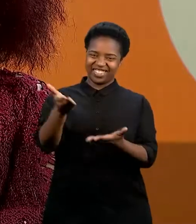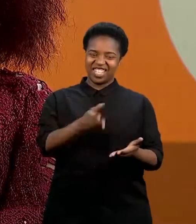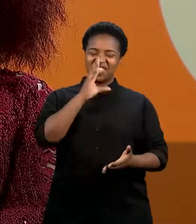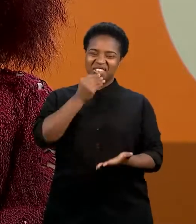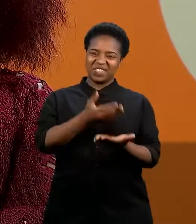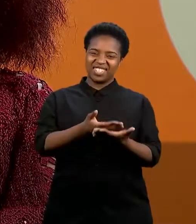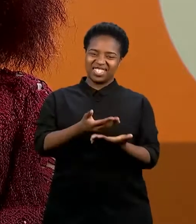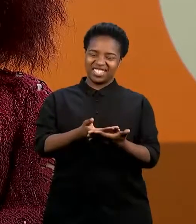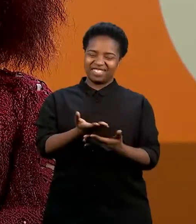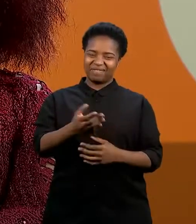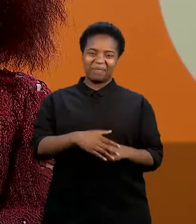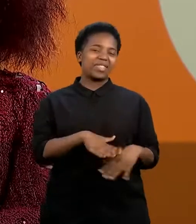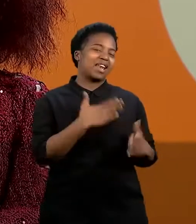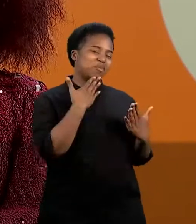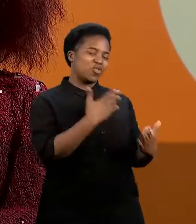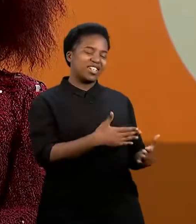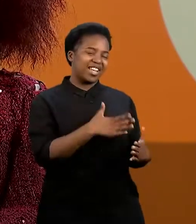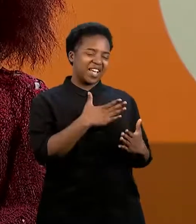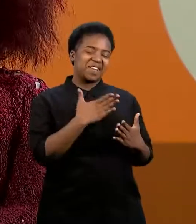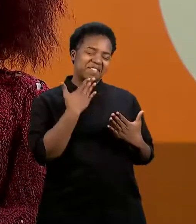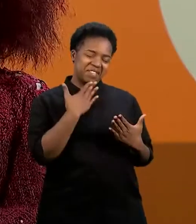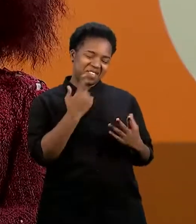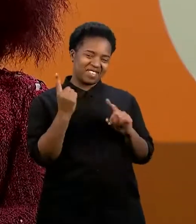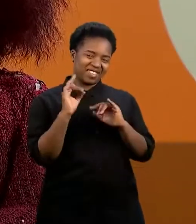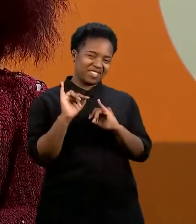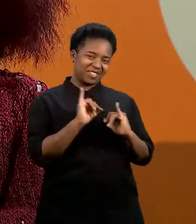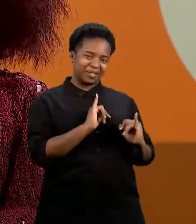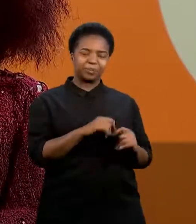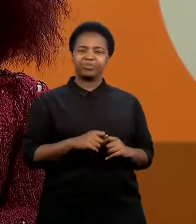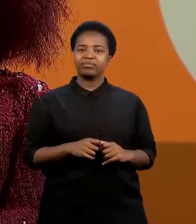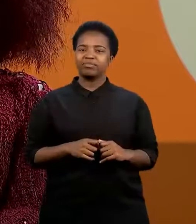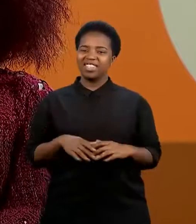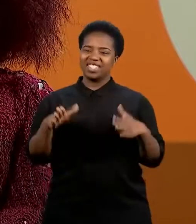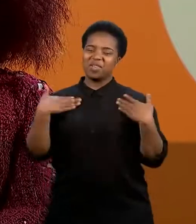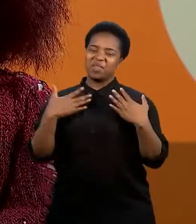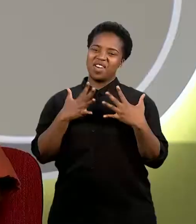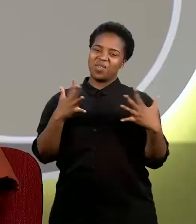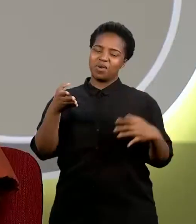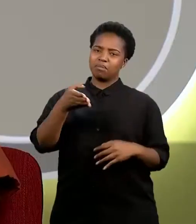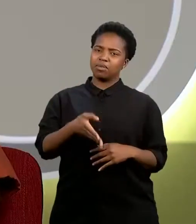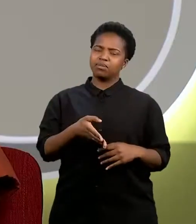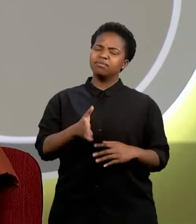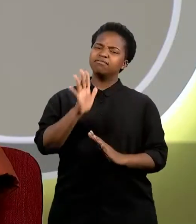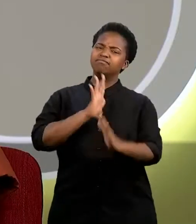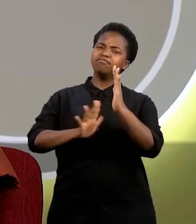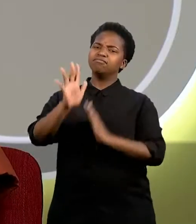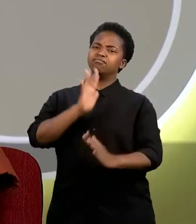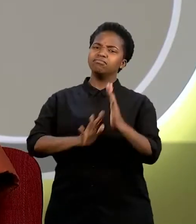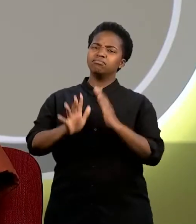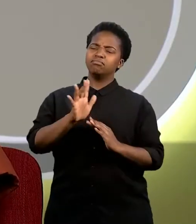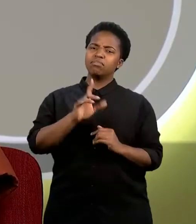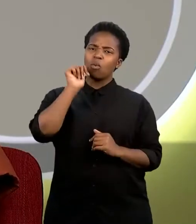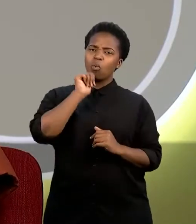Re ya o amohela ho TalkAbility, Sarah. Ke a leboga. Thank you for having me today. Re thabile haholo re utlwile mme. A ko re jwetse